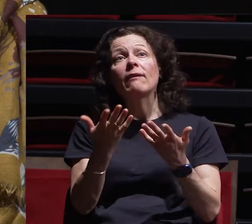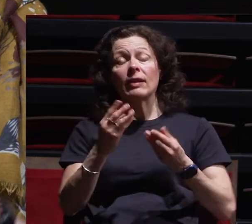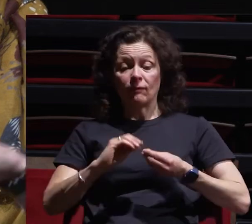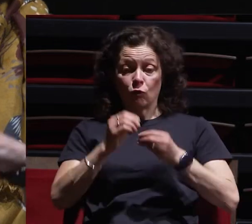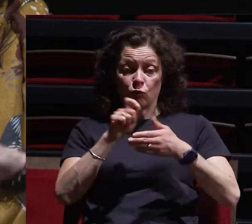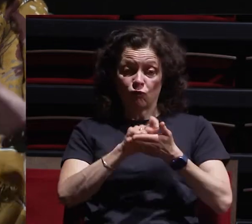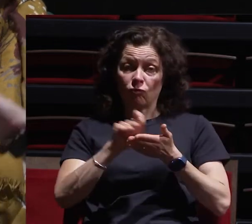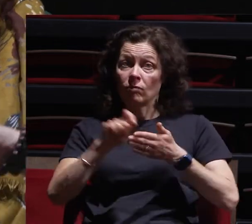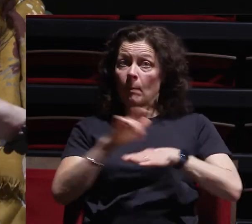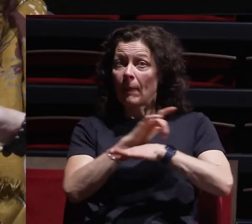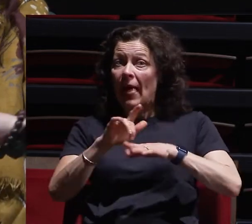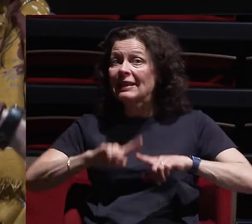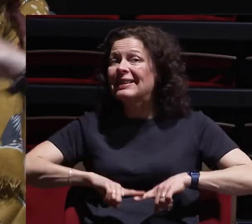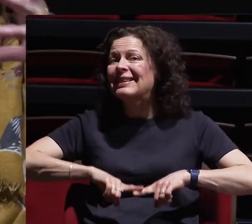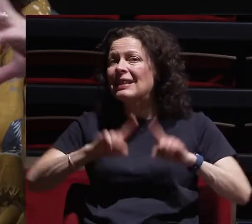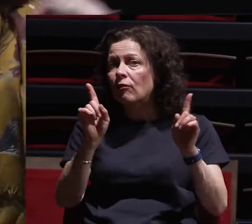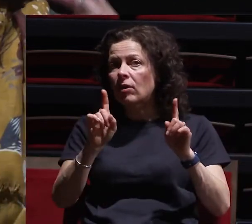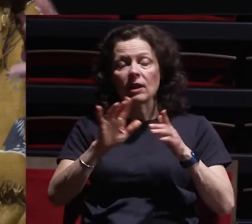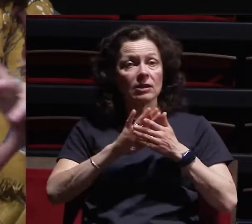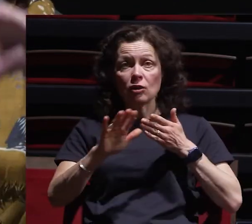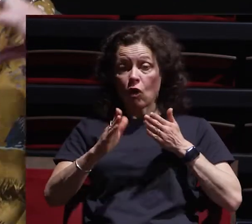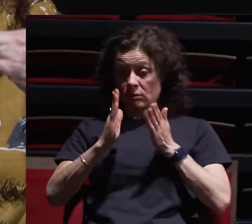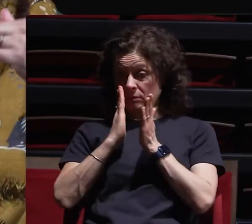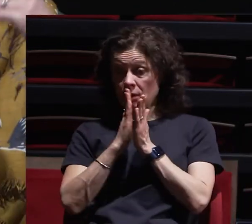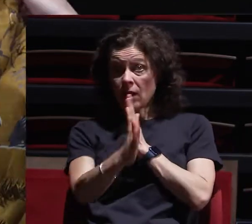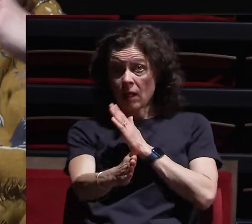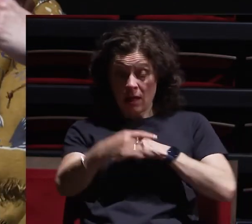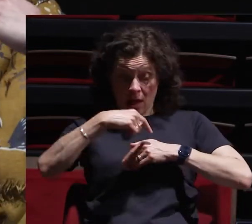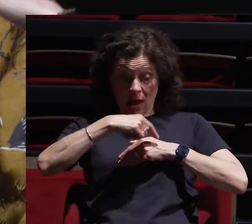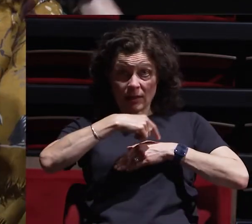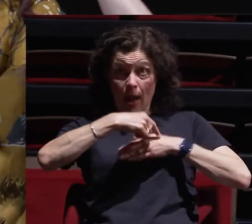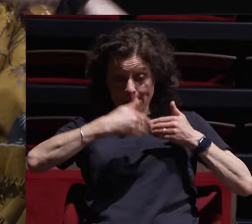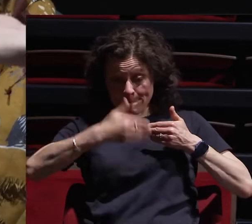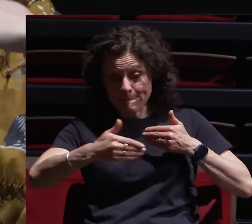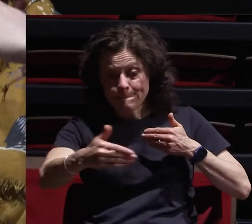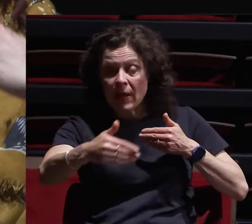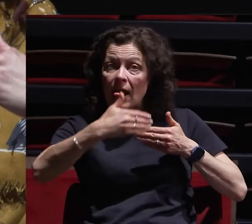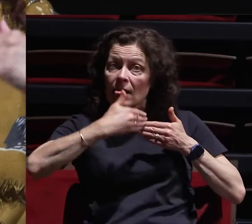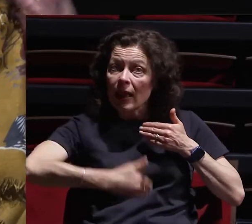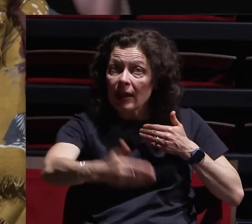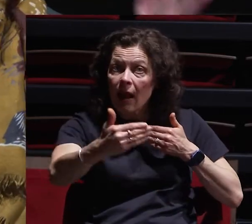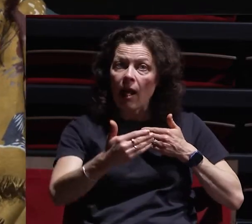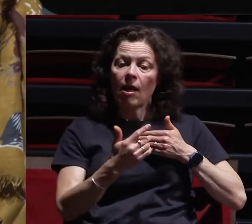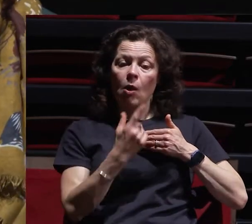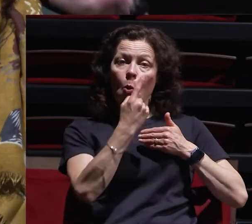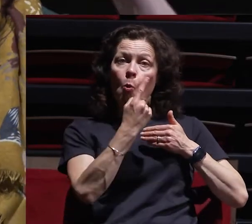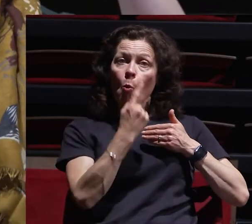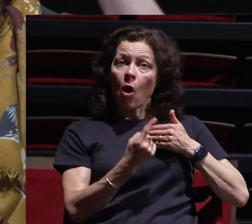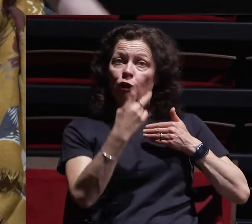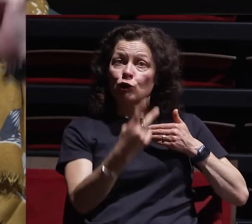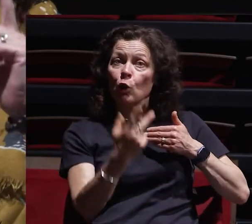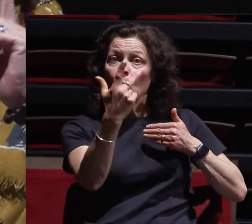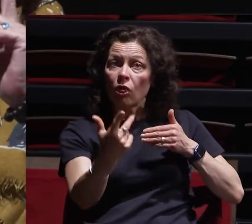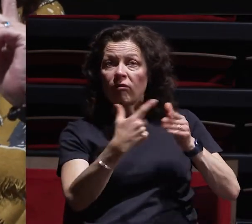reality is, even if you're doing something quite different, even if you're not writing a linear narrative play with 3 acts that